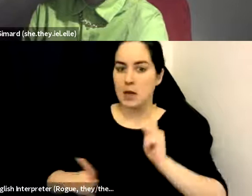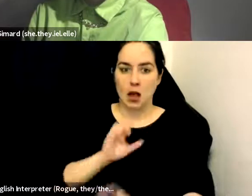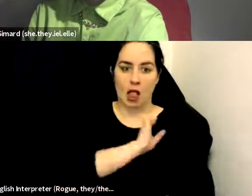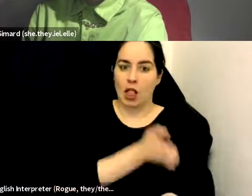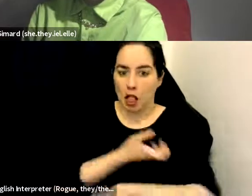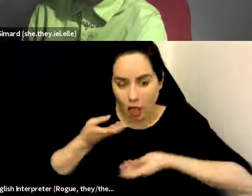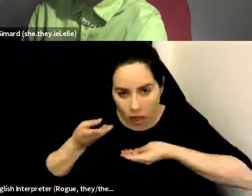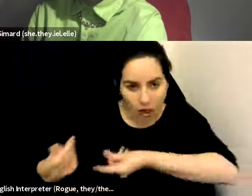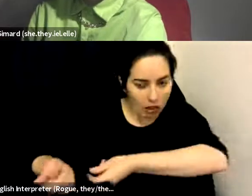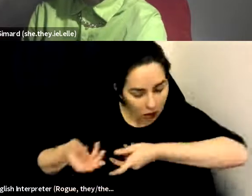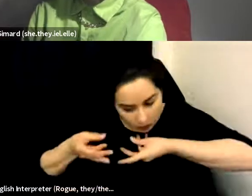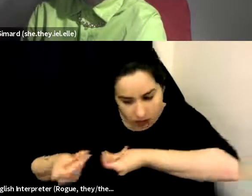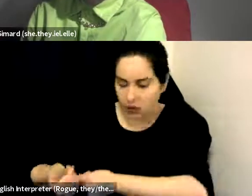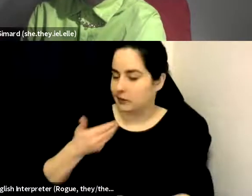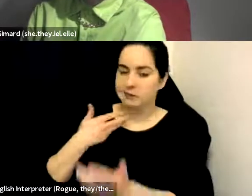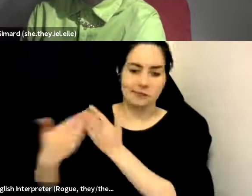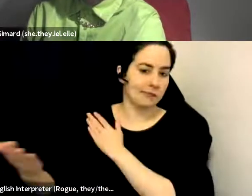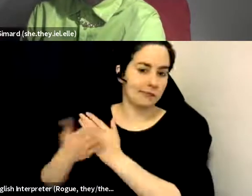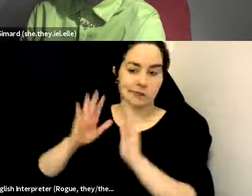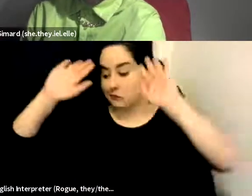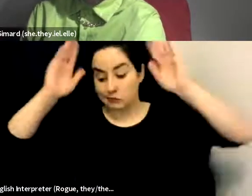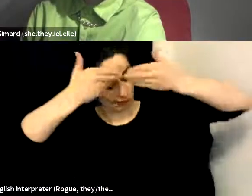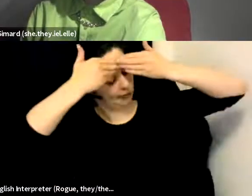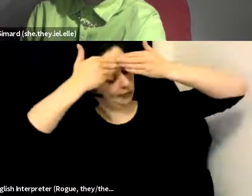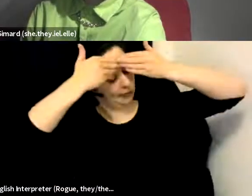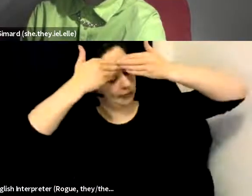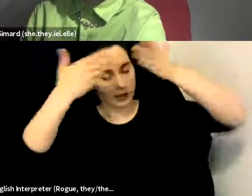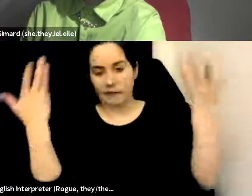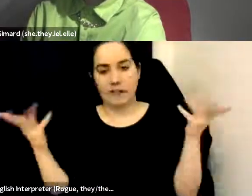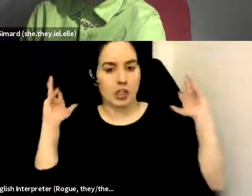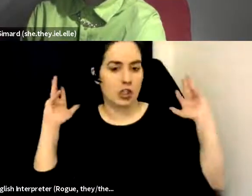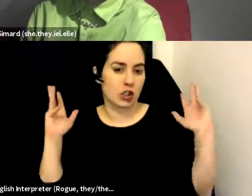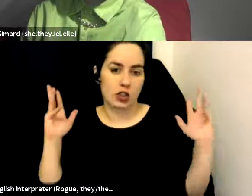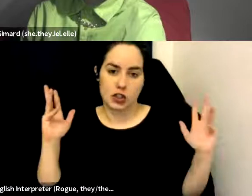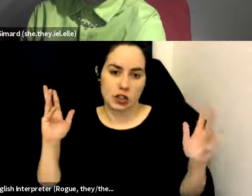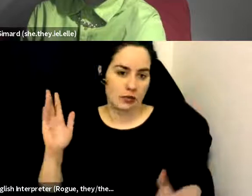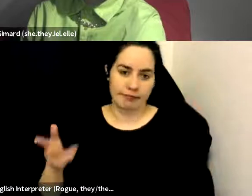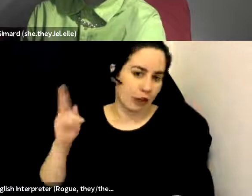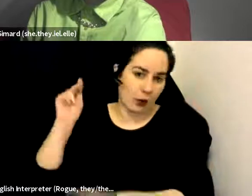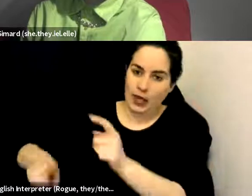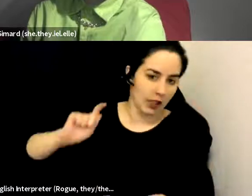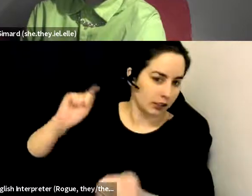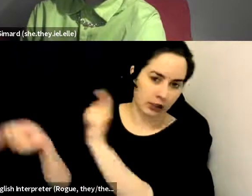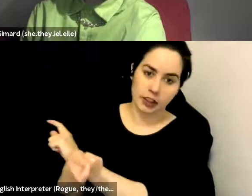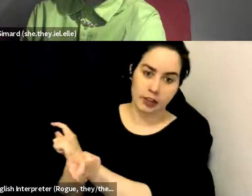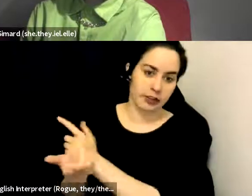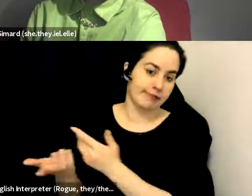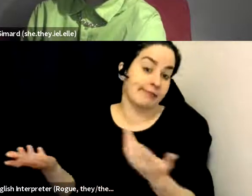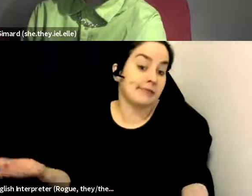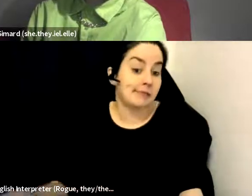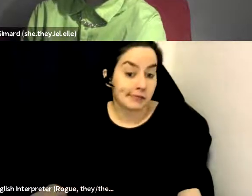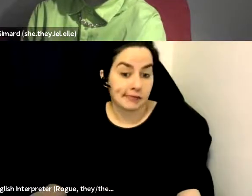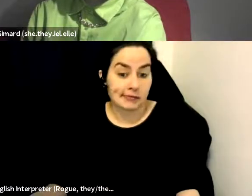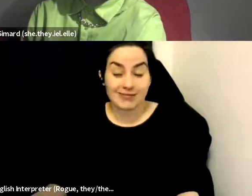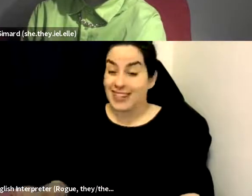are never going to change. They're never going to see things your way, that they're like immovable. And maybe that person isn't